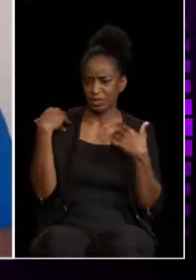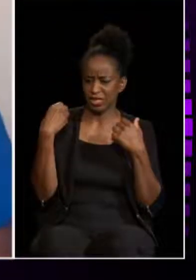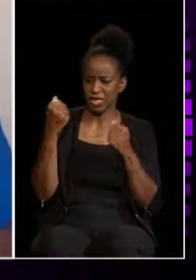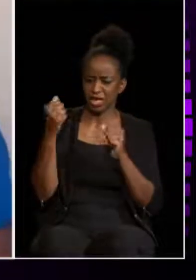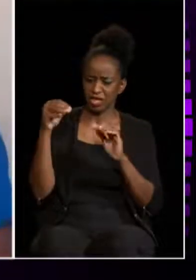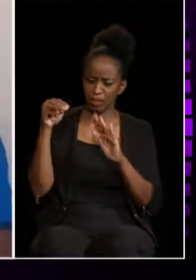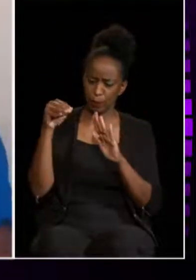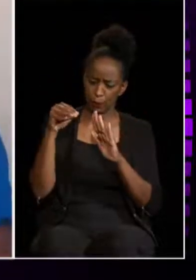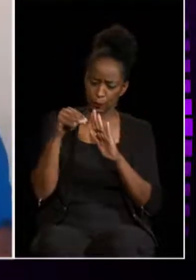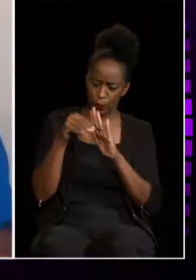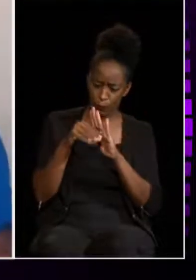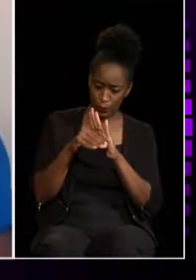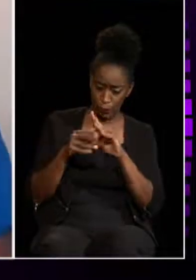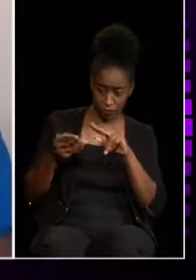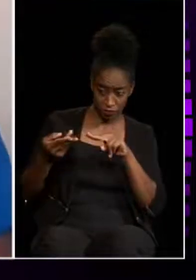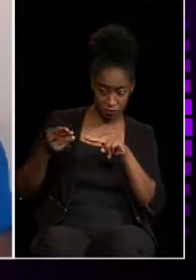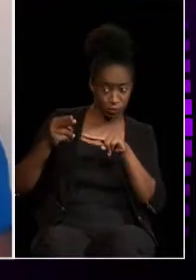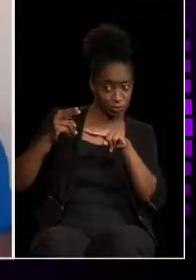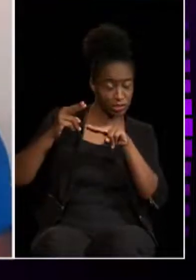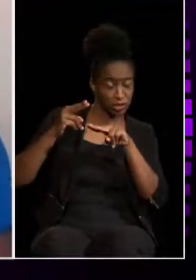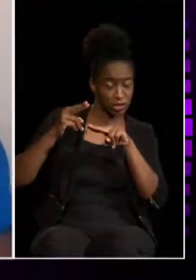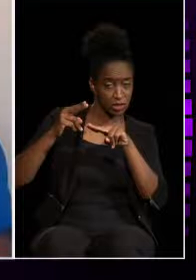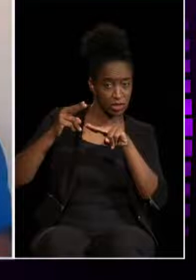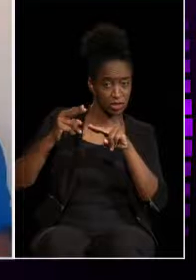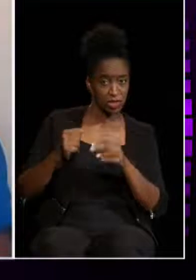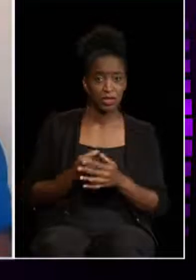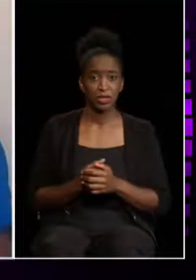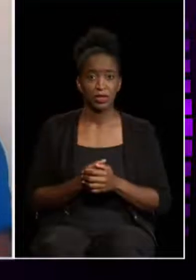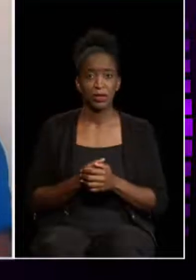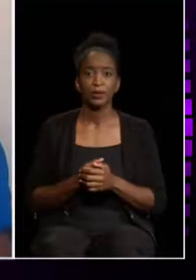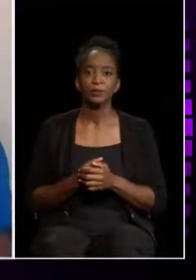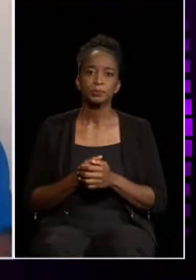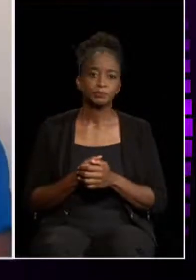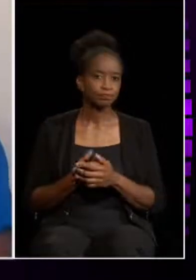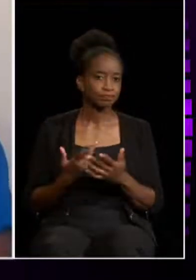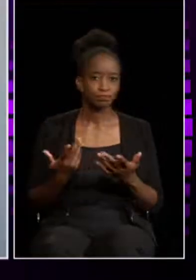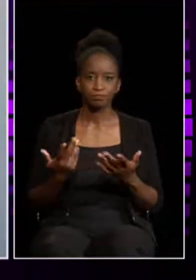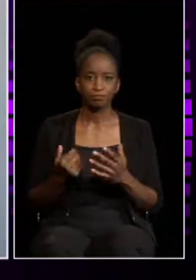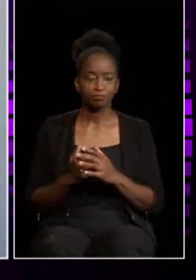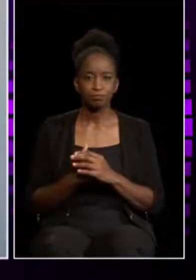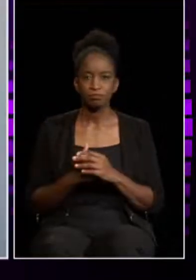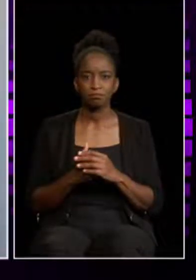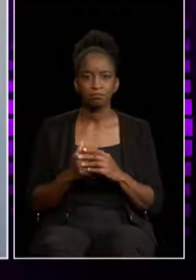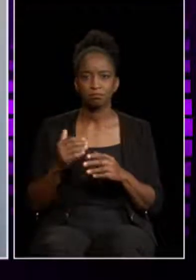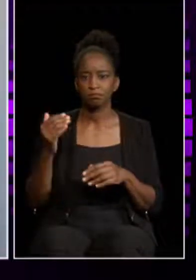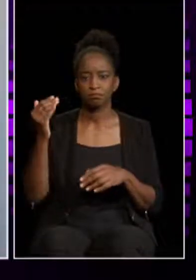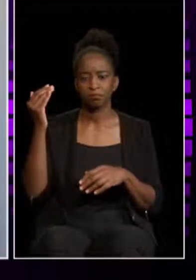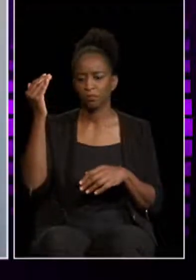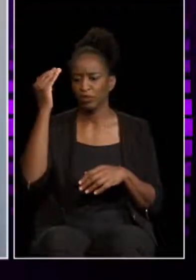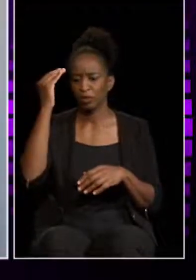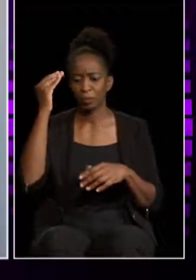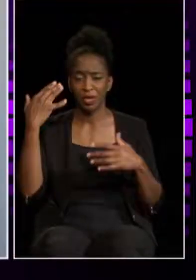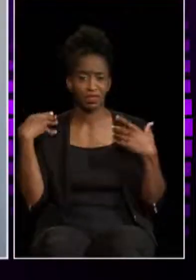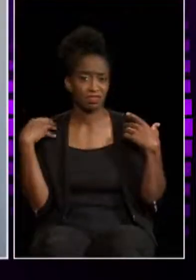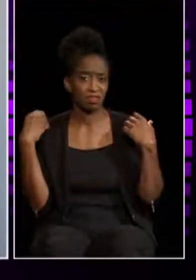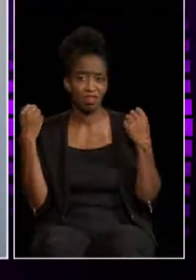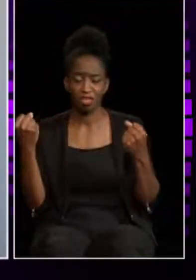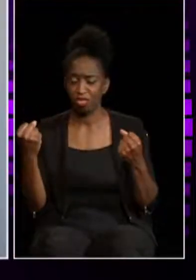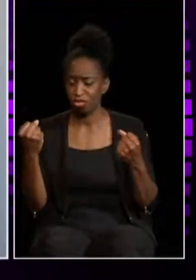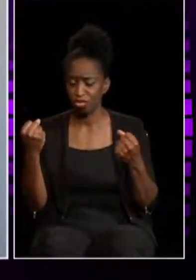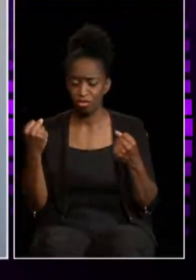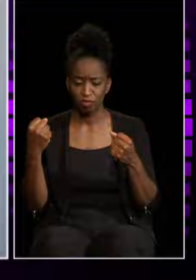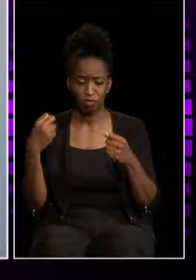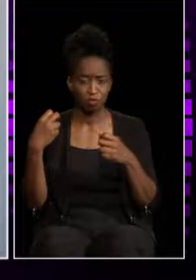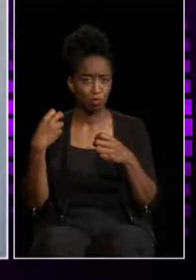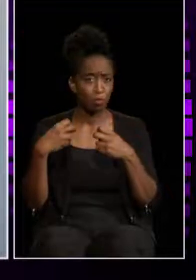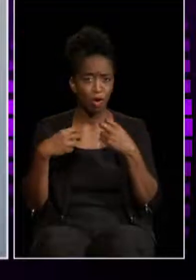I think that, well, for me, all mental health issues I consider serious, because I think that if they're not dealt with at